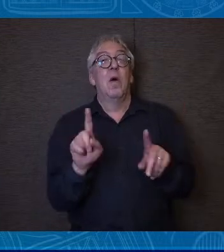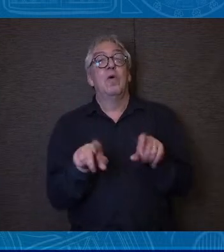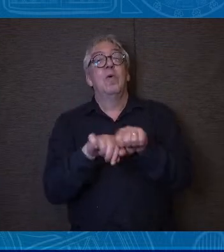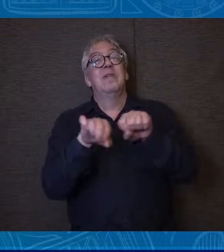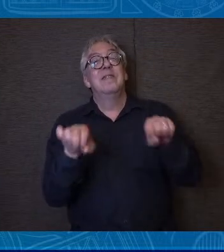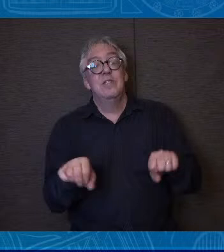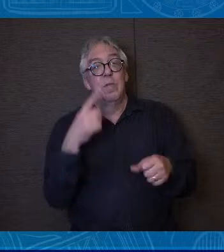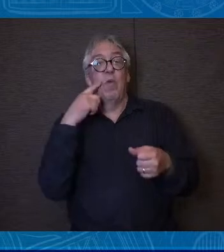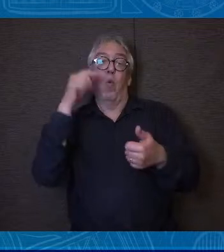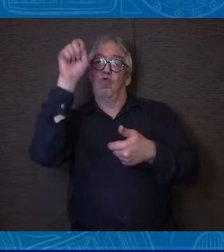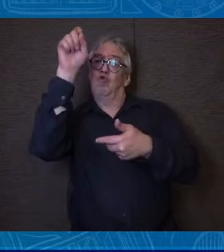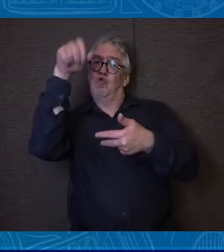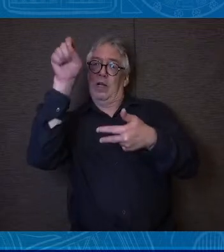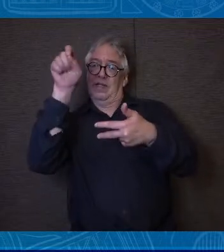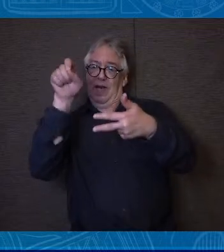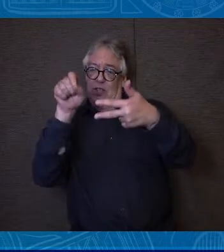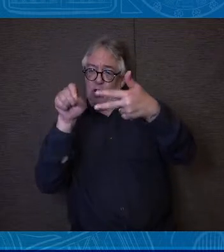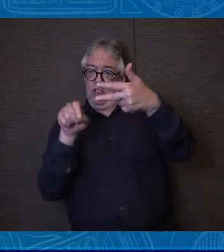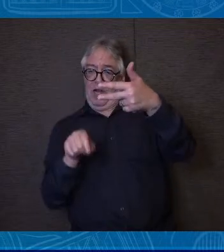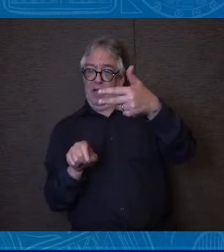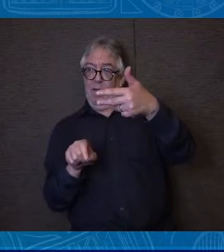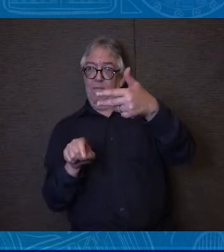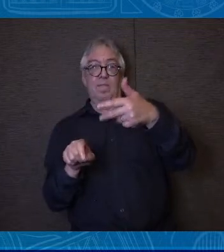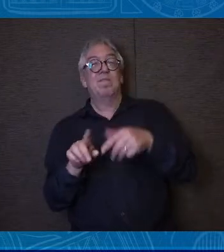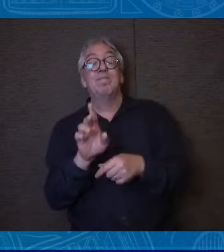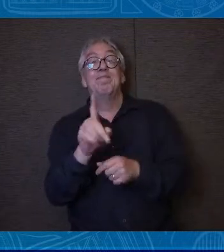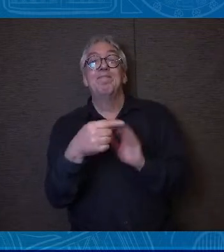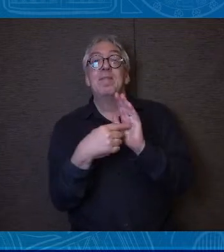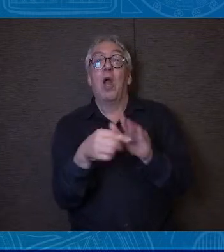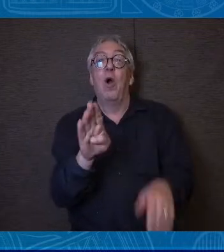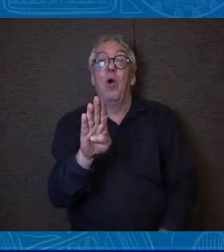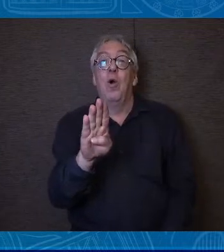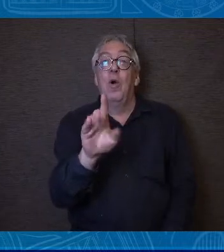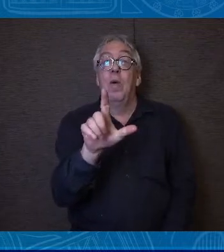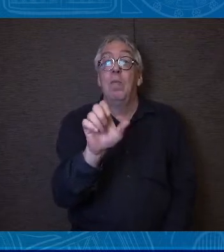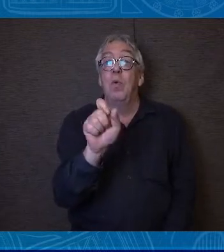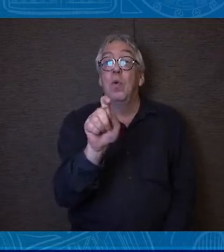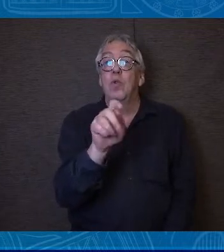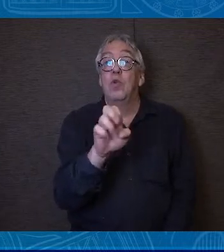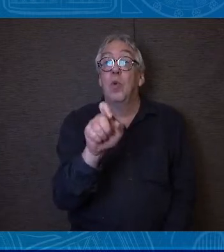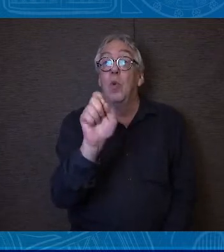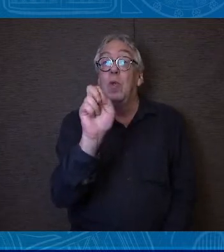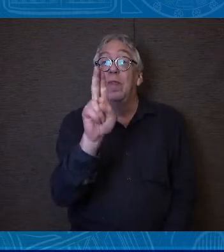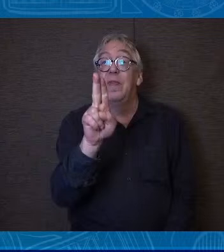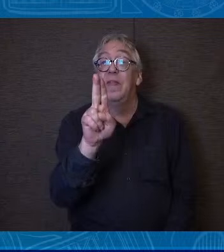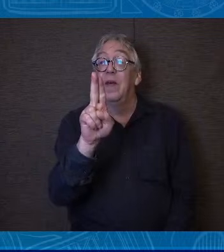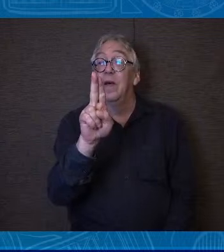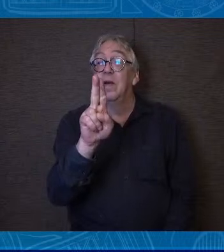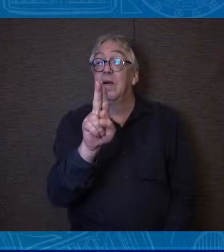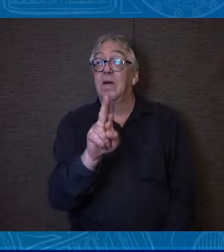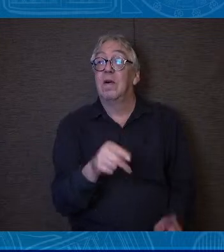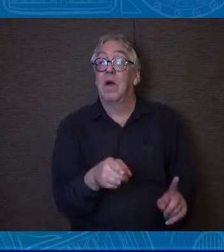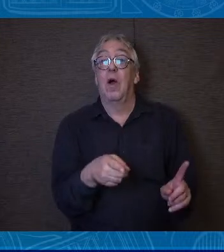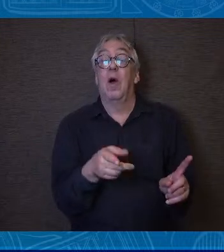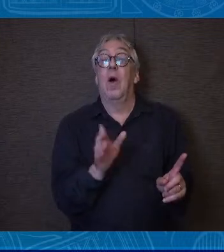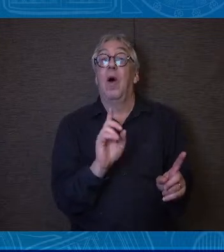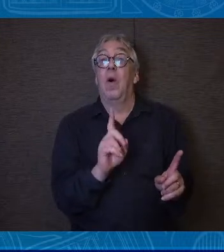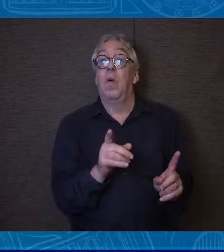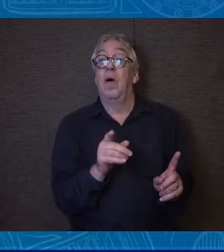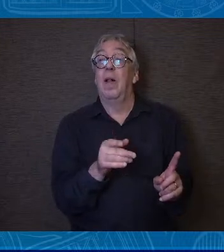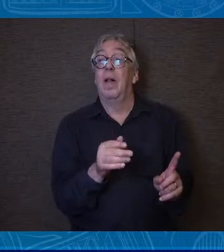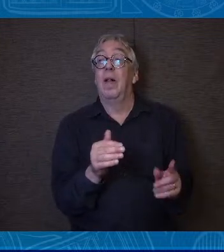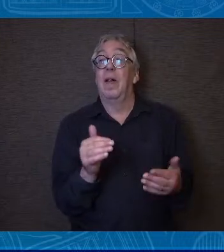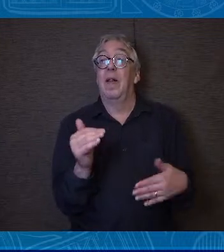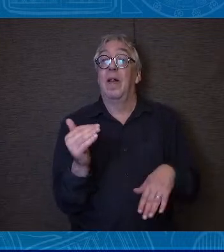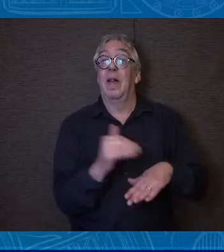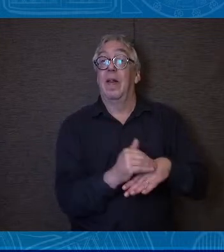system within the Bluetooth you will have a signal. You will have an authentication that allow you